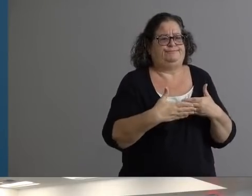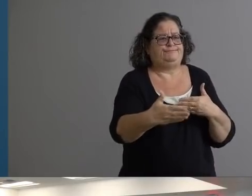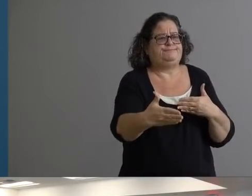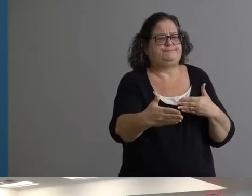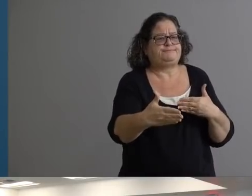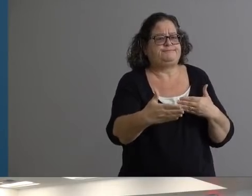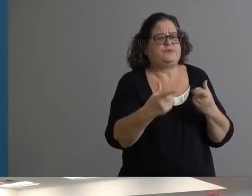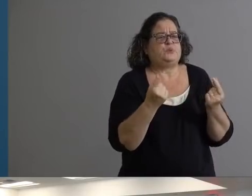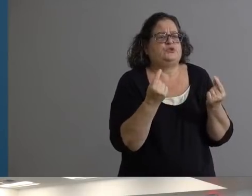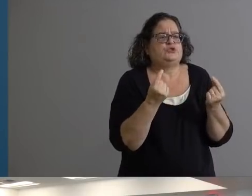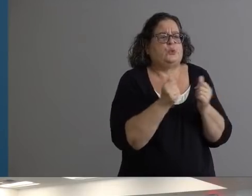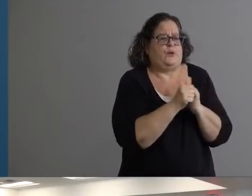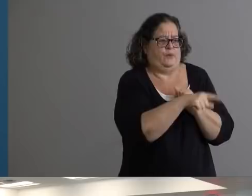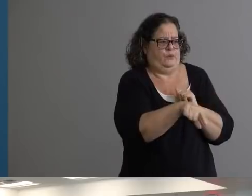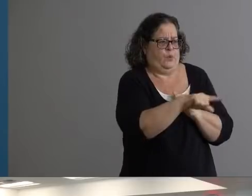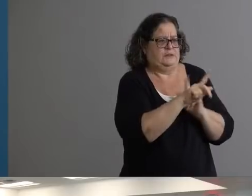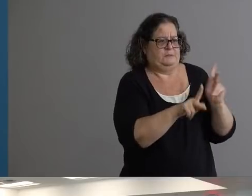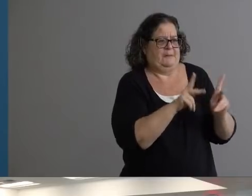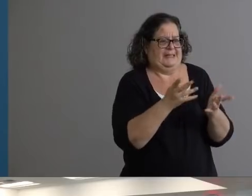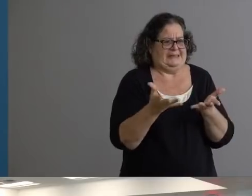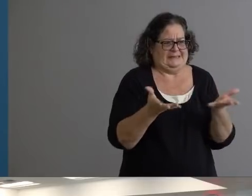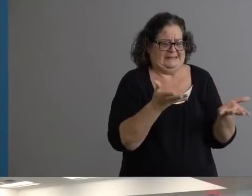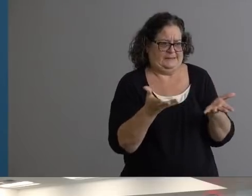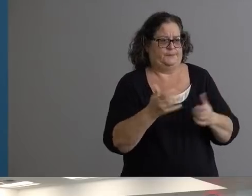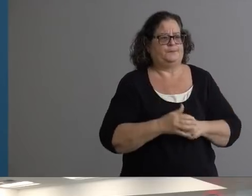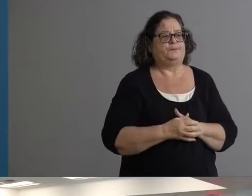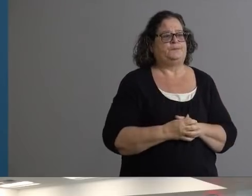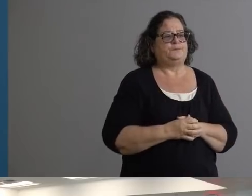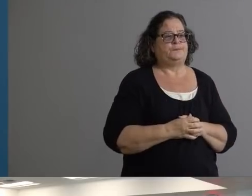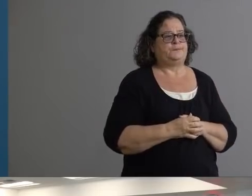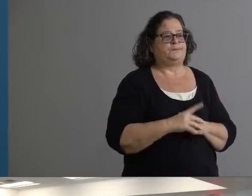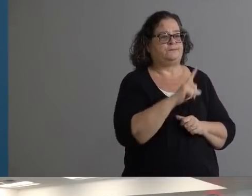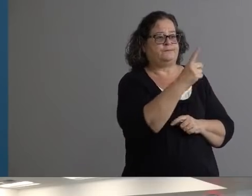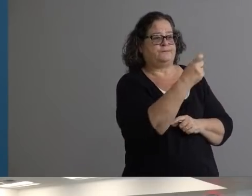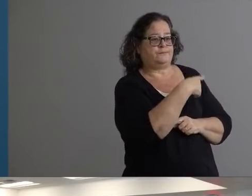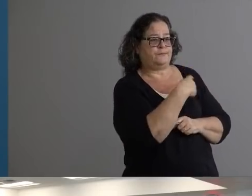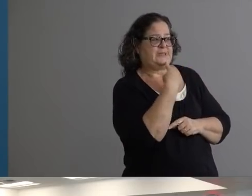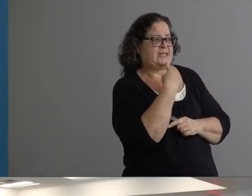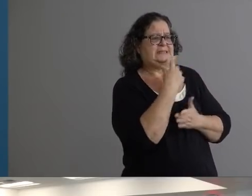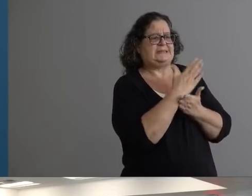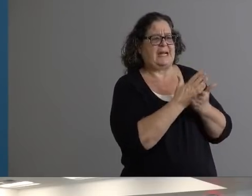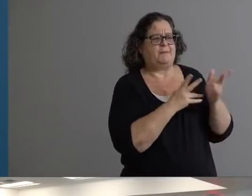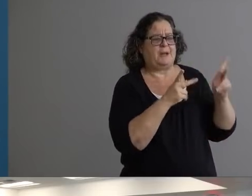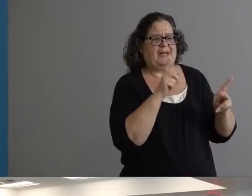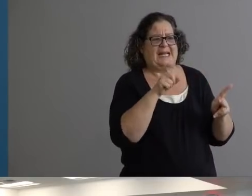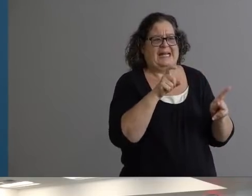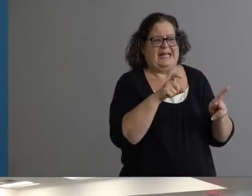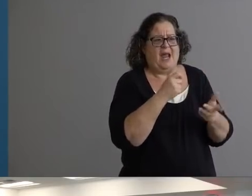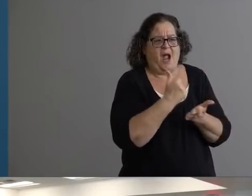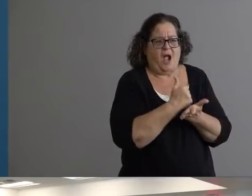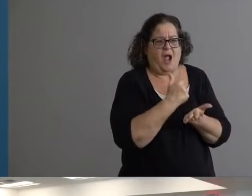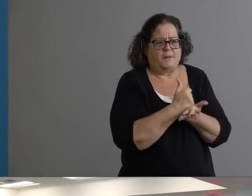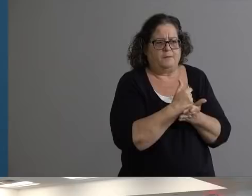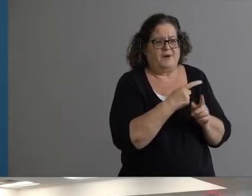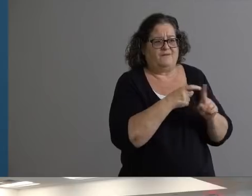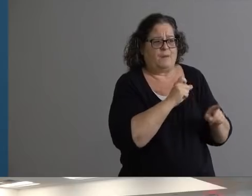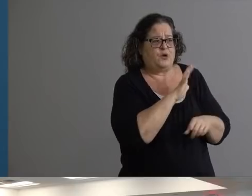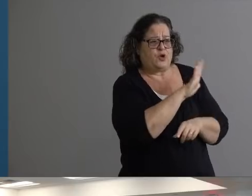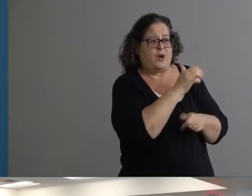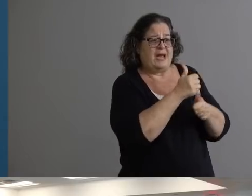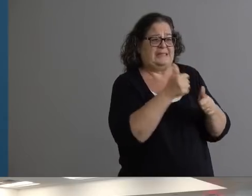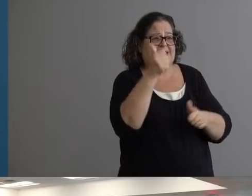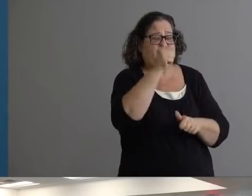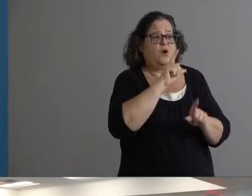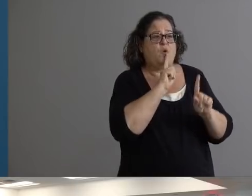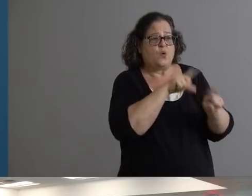who won't be covered under this executive order come July 23rd, who are being evicted. I don't know if that's the 1% you're talking about,